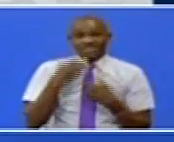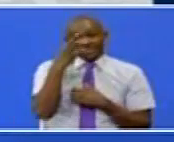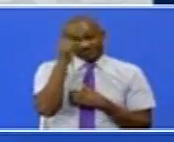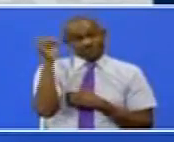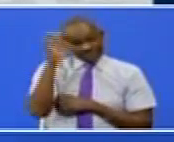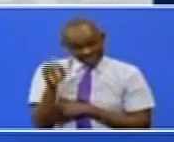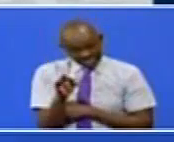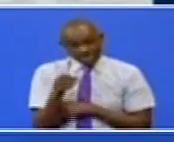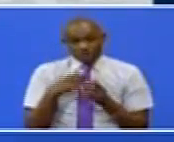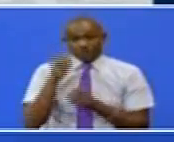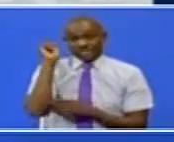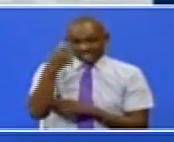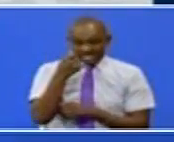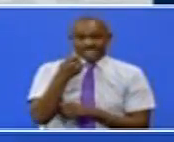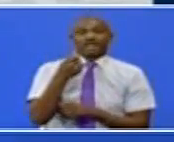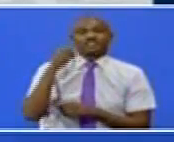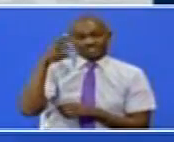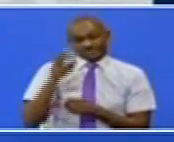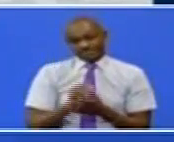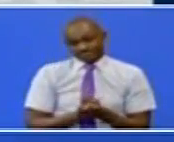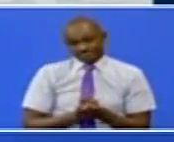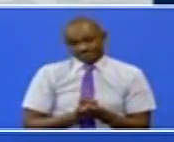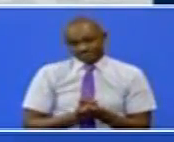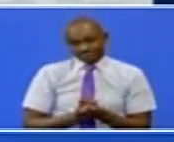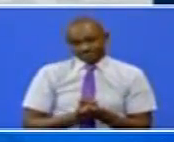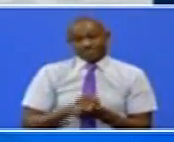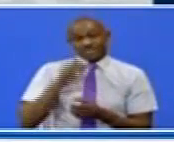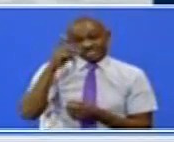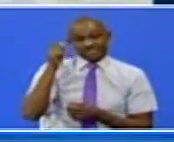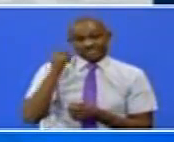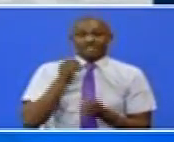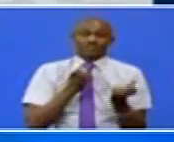35% of Kenya's source of power. Ashley Mazuri, KTN Business.